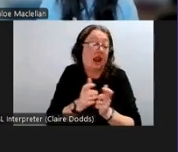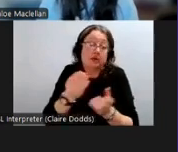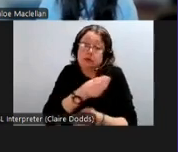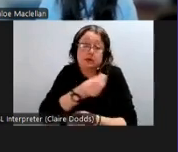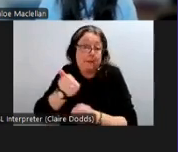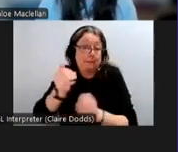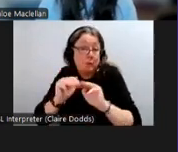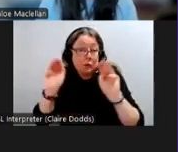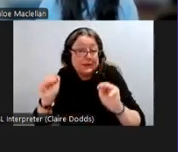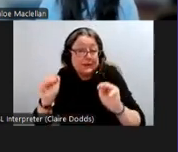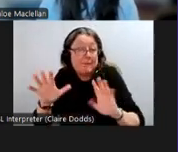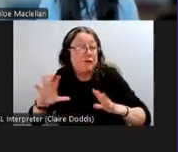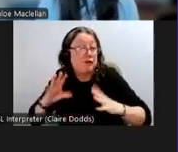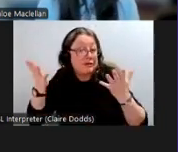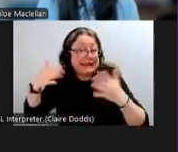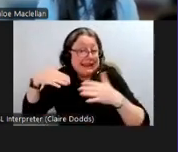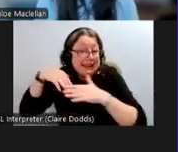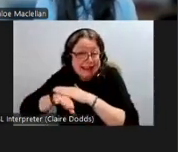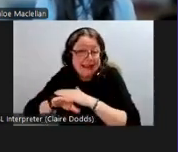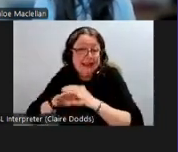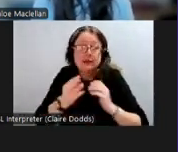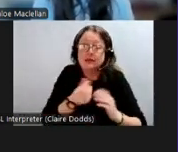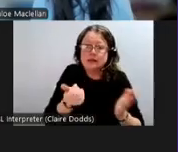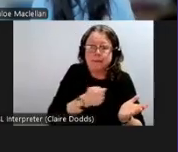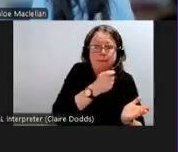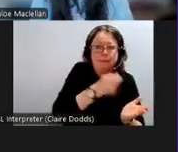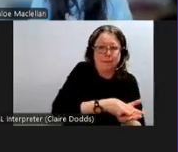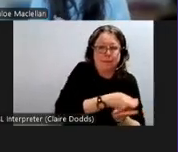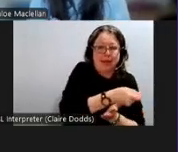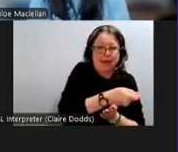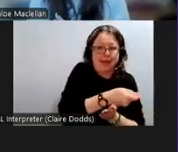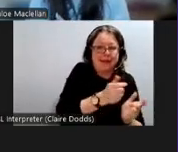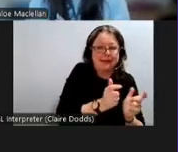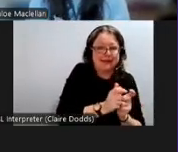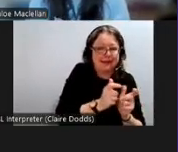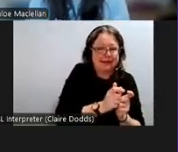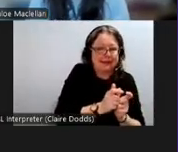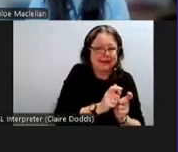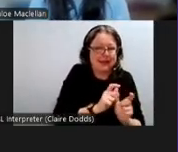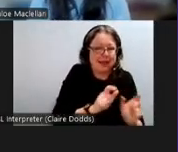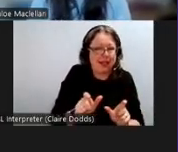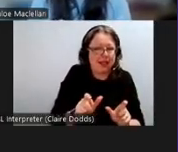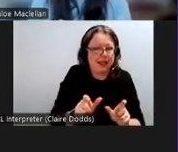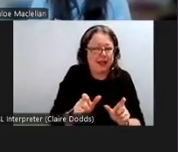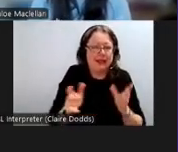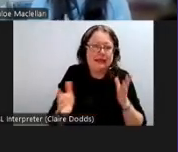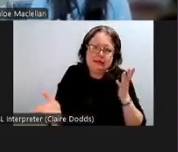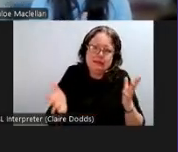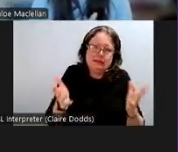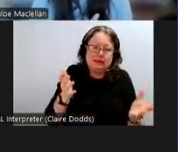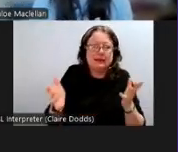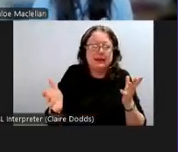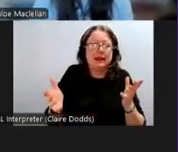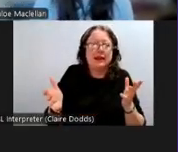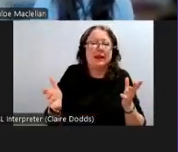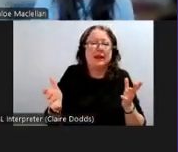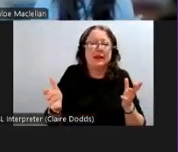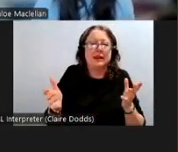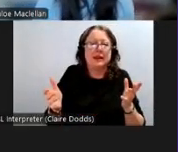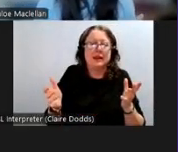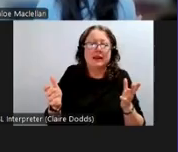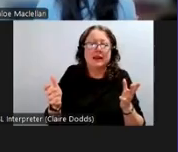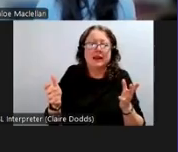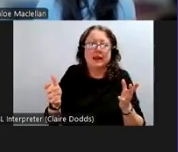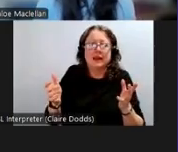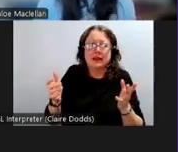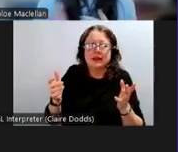access by all different parts of the community, but still struggle with low income families attendance, whereas some